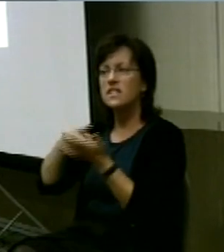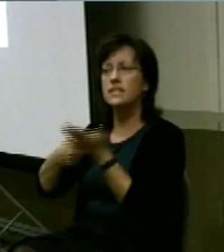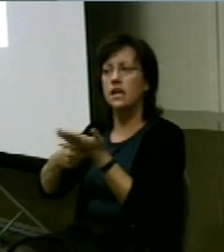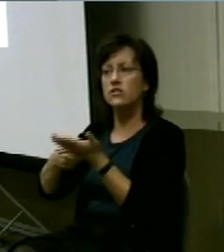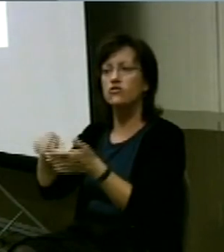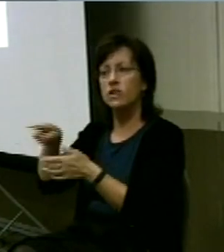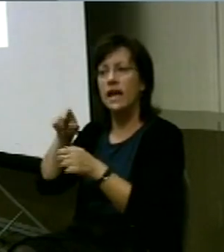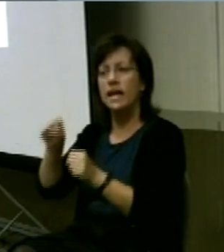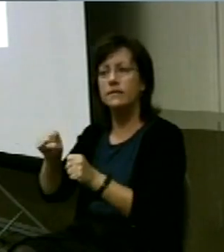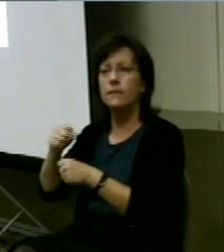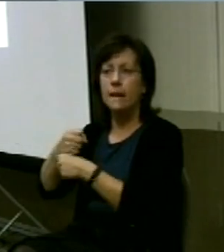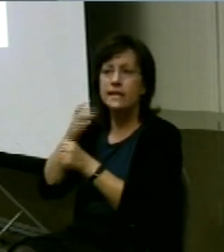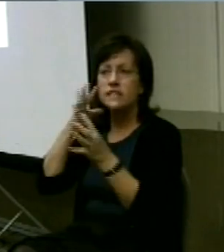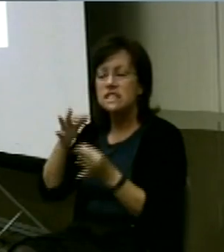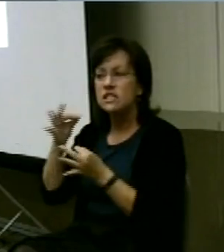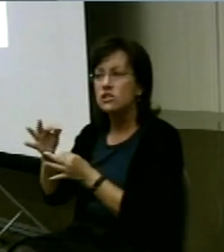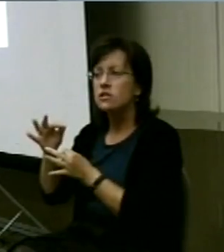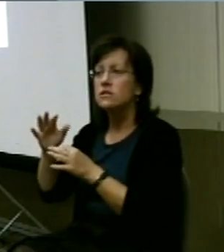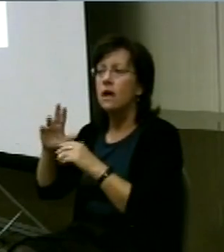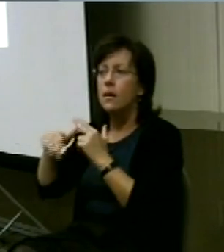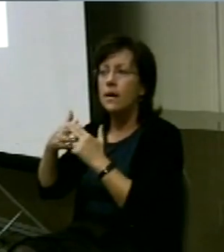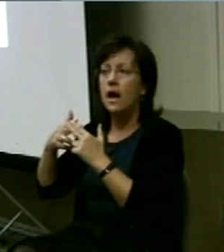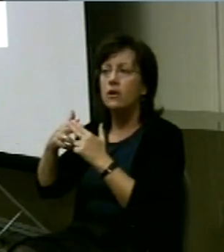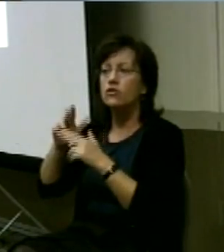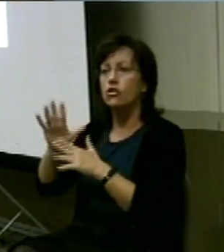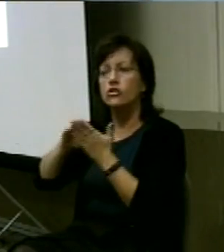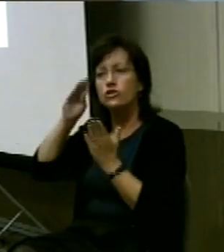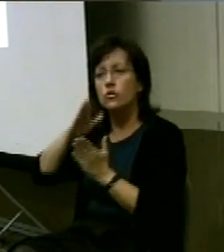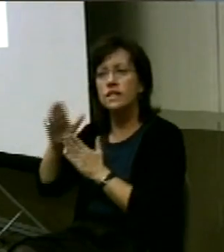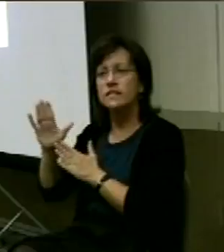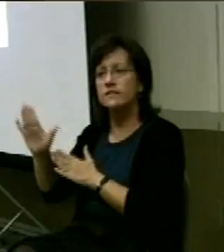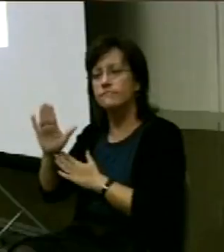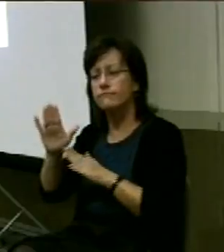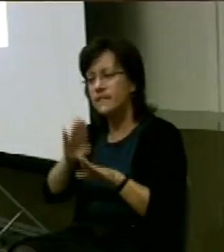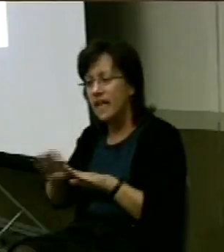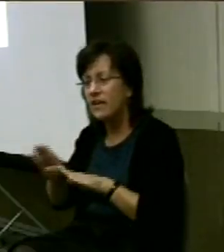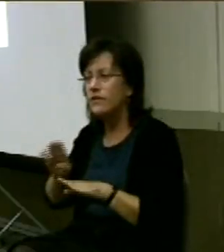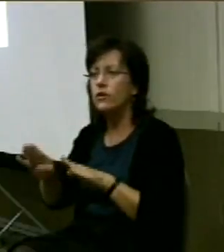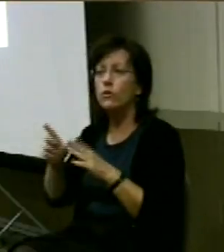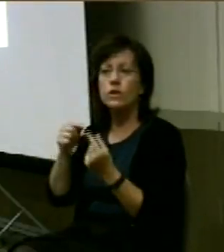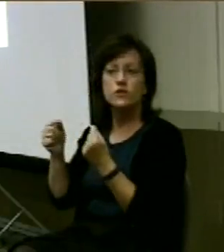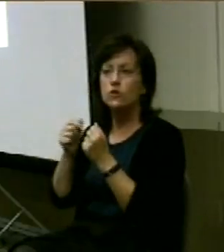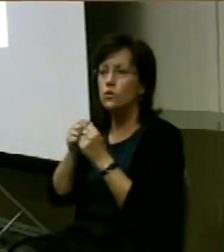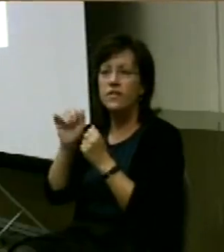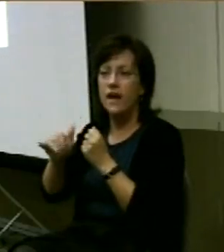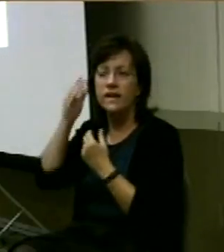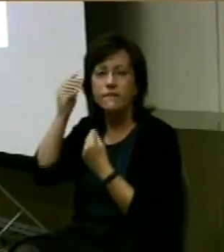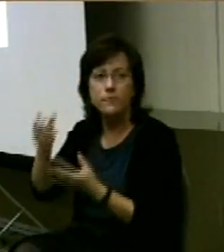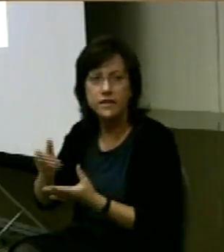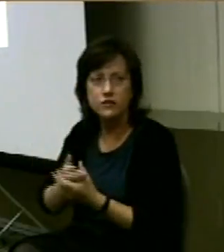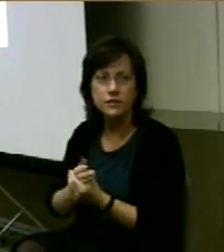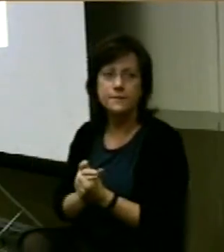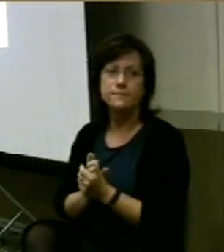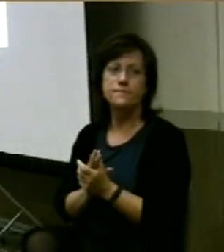make decisions about the behavior of your students and where to go with that information.